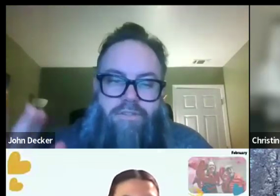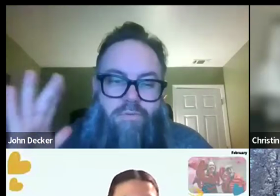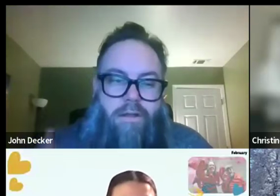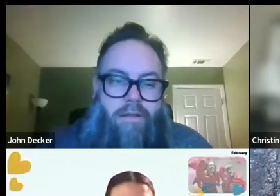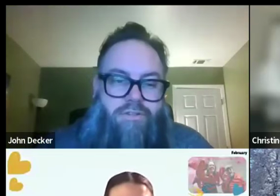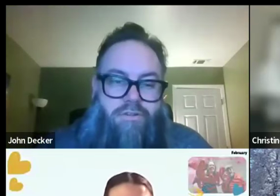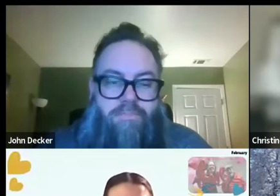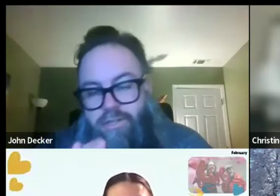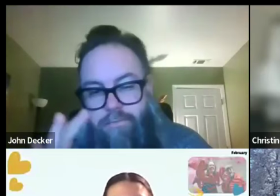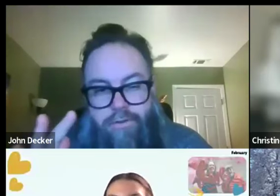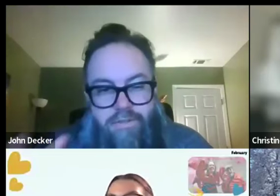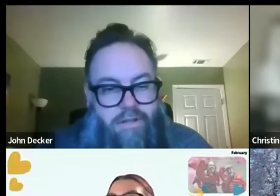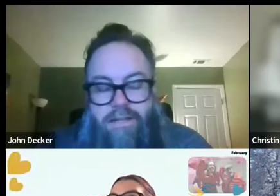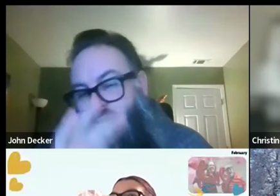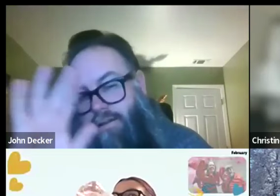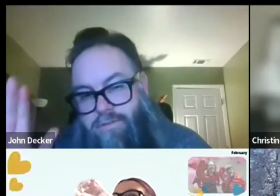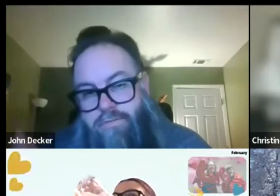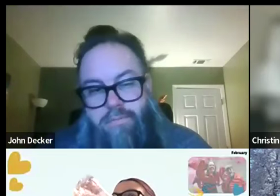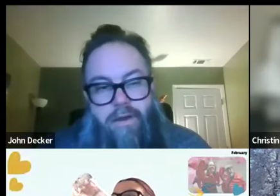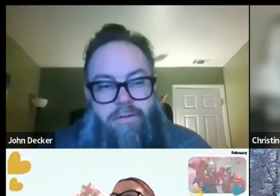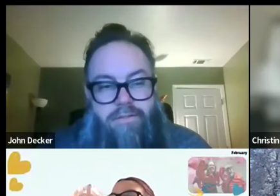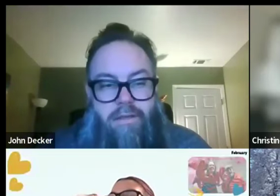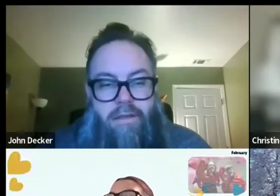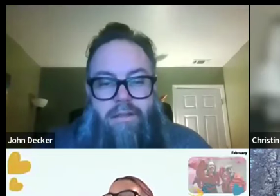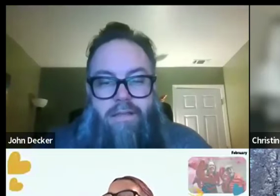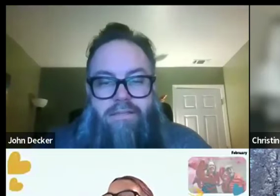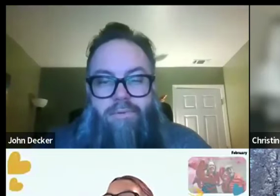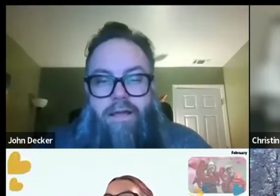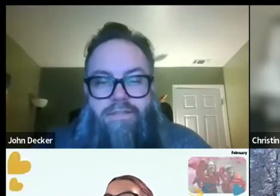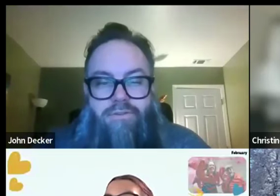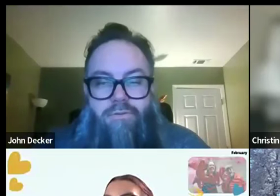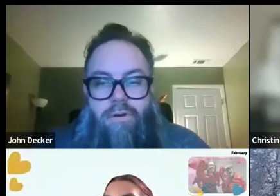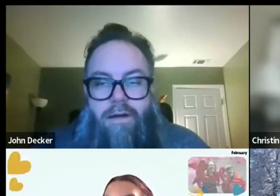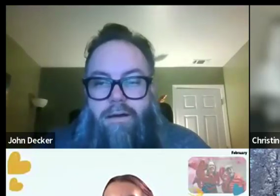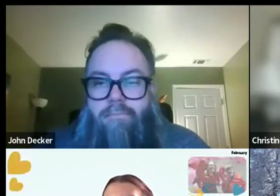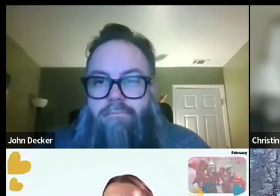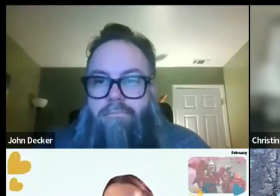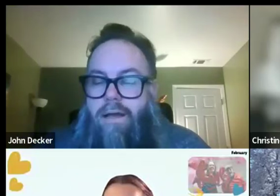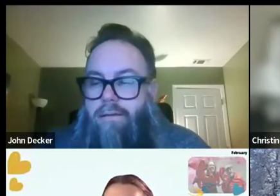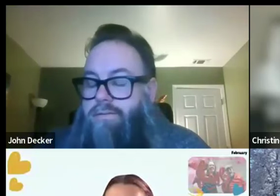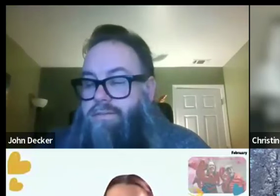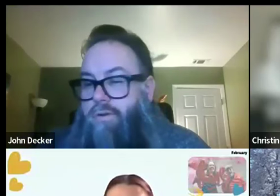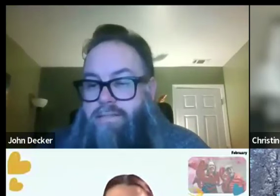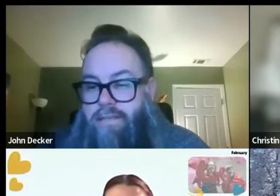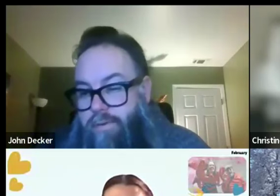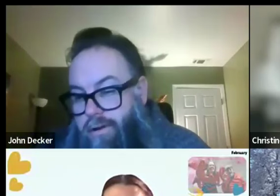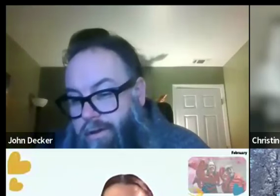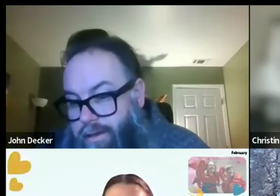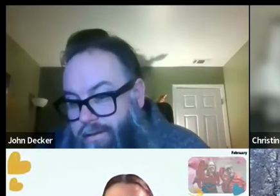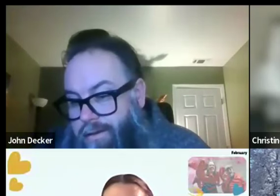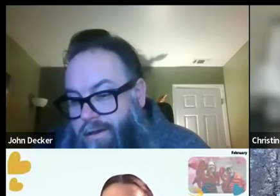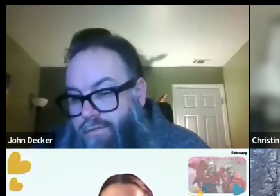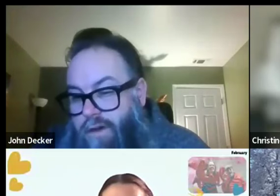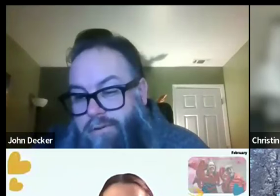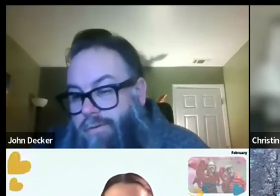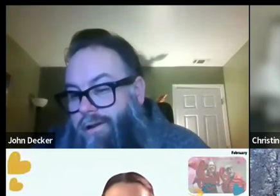we just want to ensure, especially for those, there's not a ton of service providers that this applies to. It's crazy that we